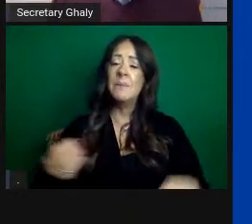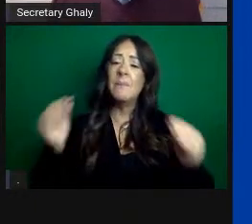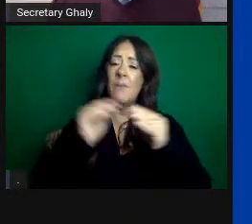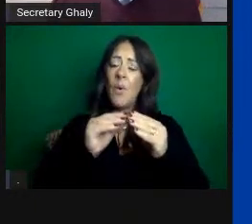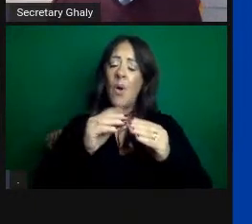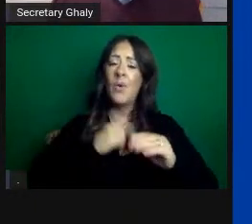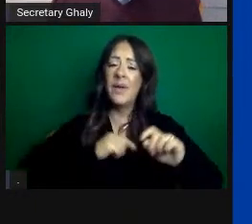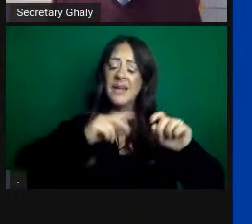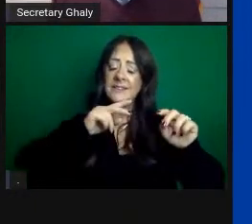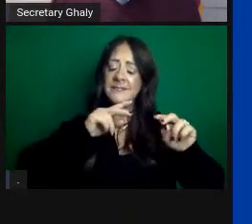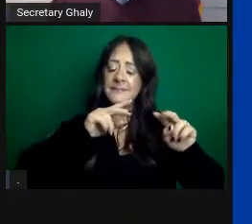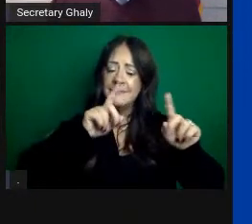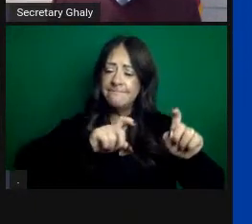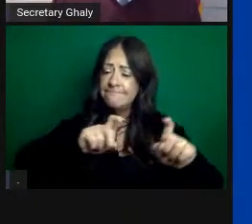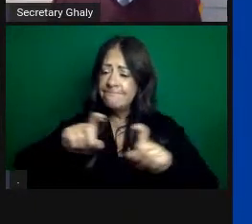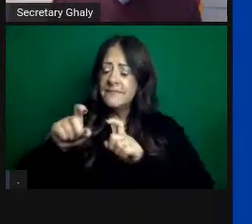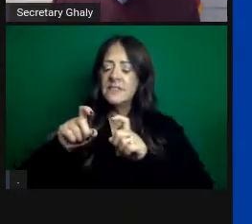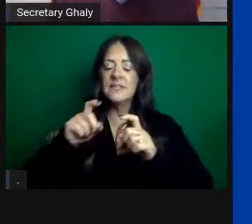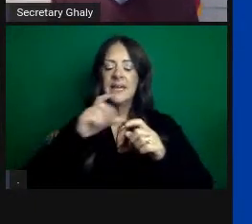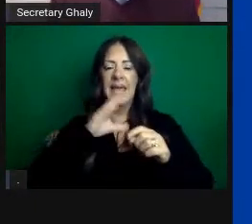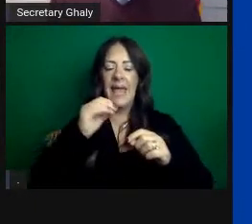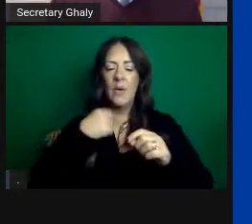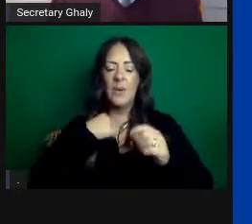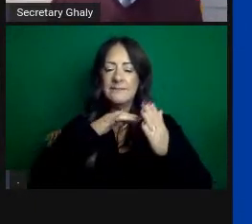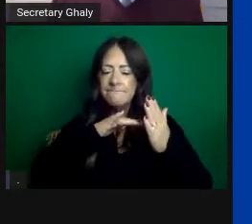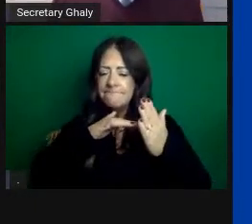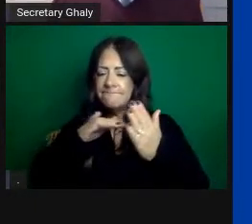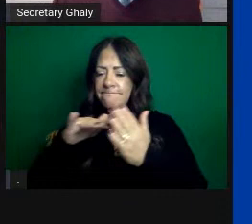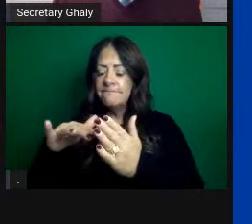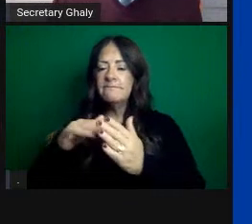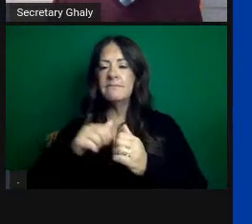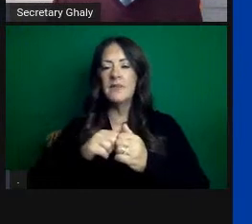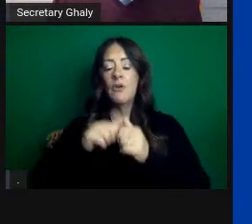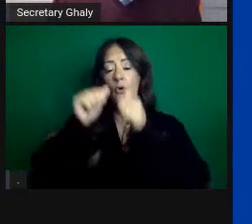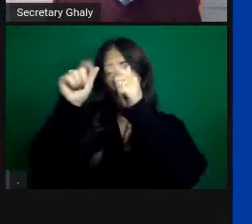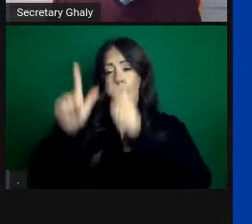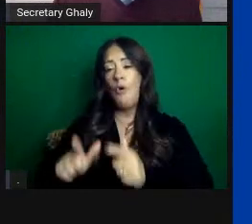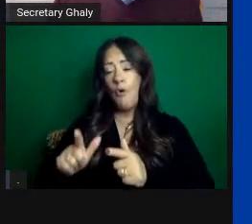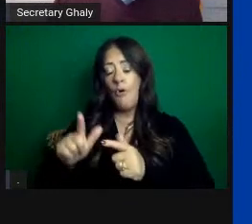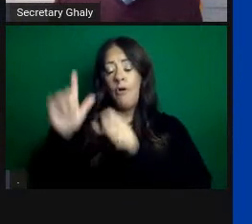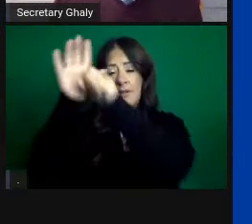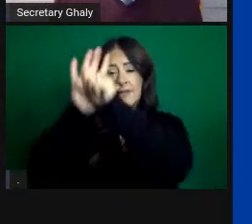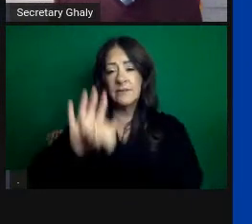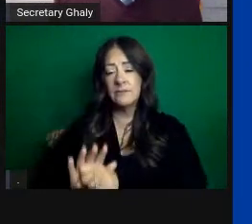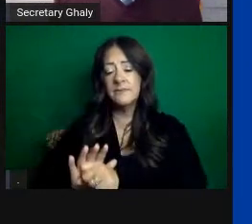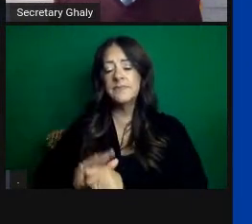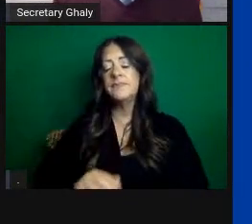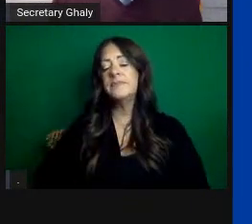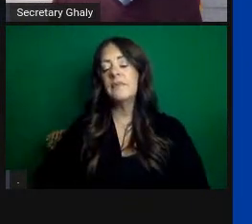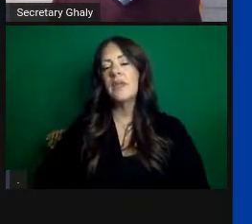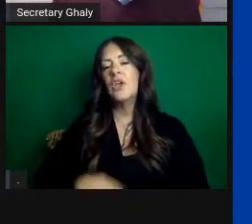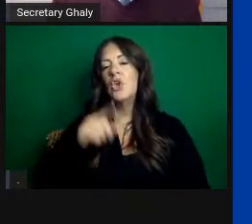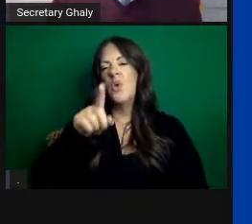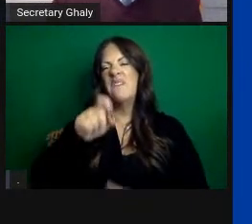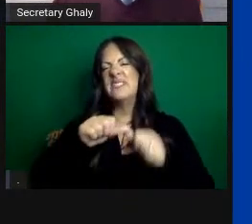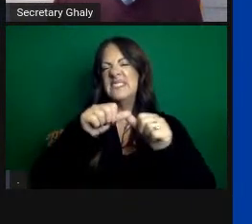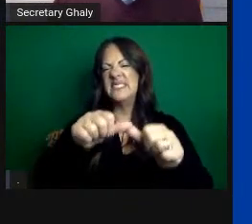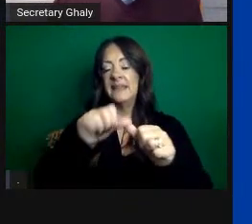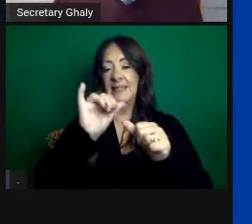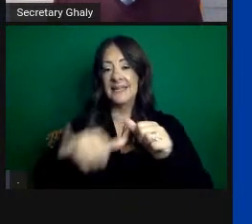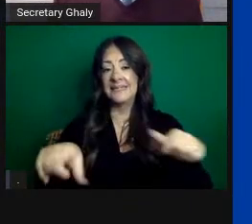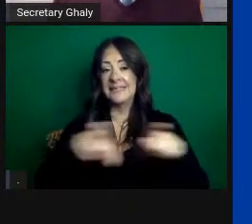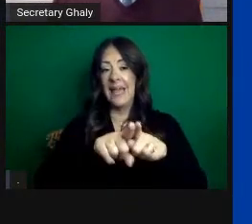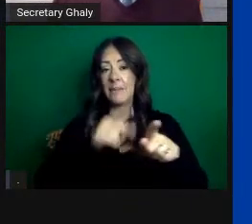week eligible to move forward. Remember, we still require you to be in your tier for at least 3 weeks, and you need to have